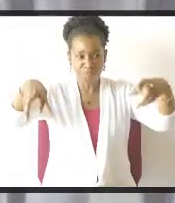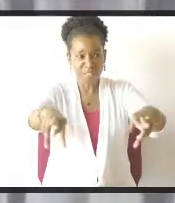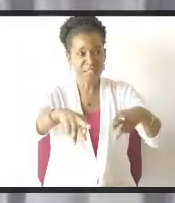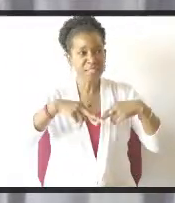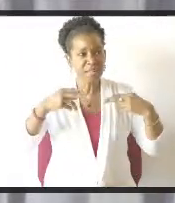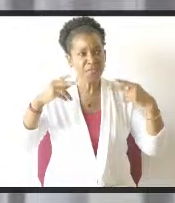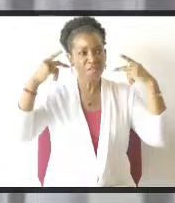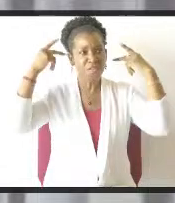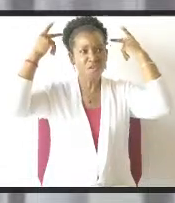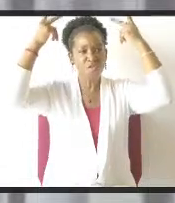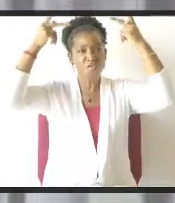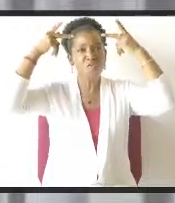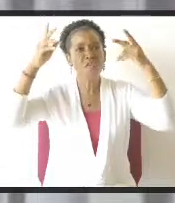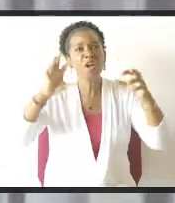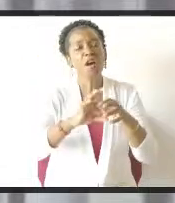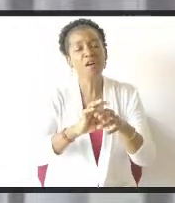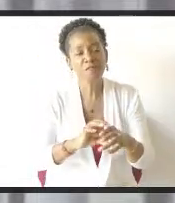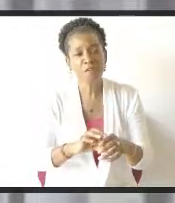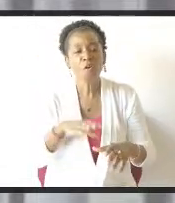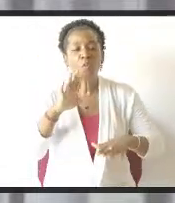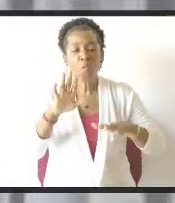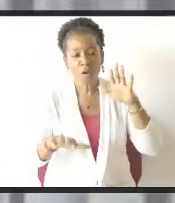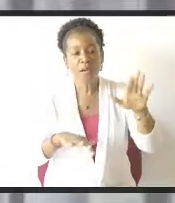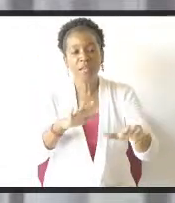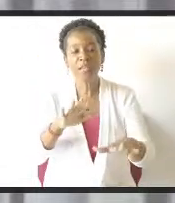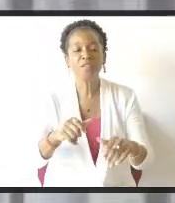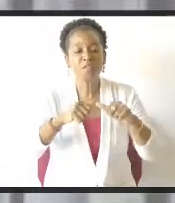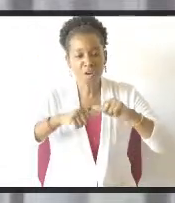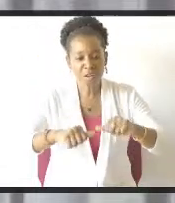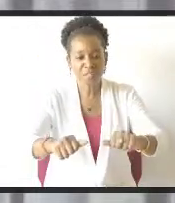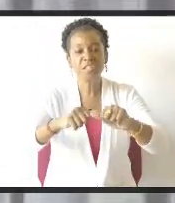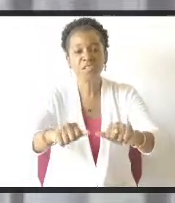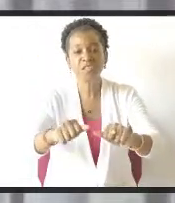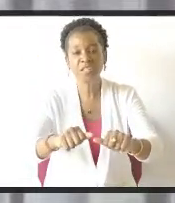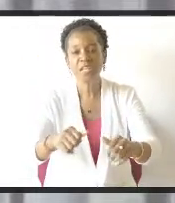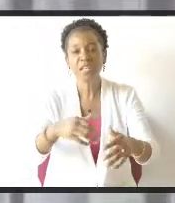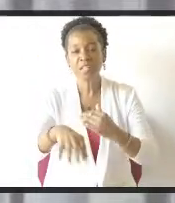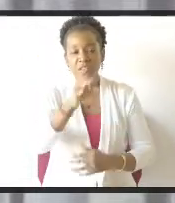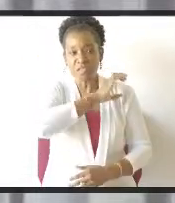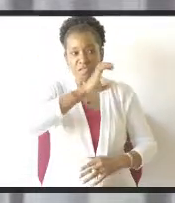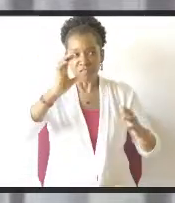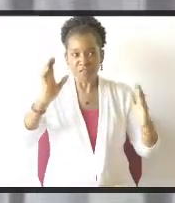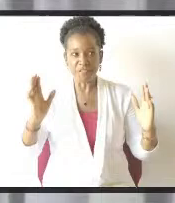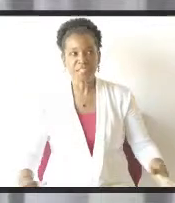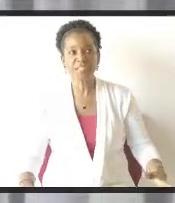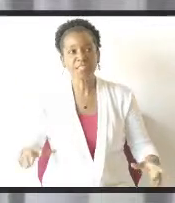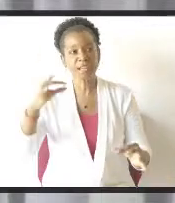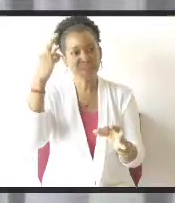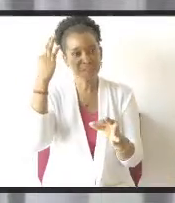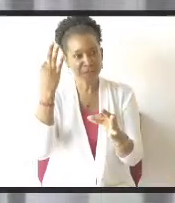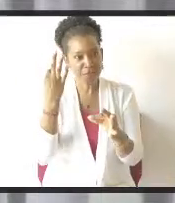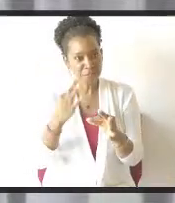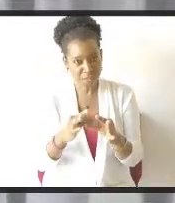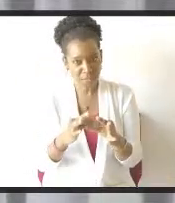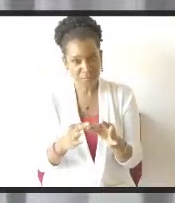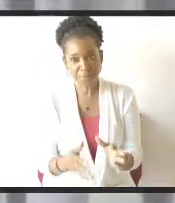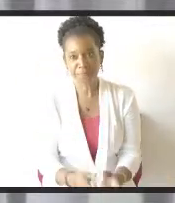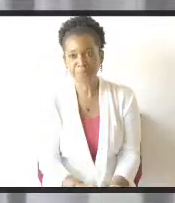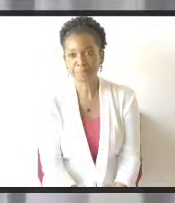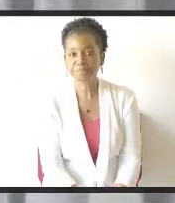Paul was careful to point out that while those prizes we receive in our time,